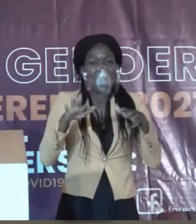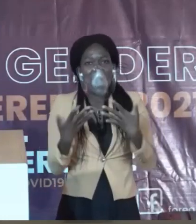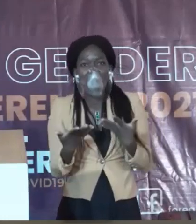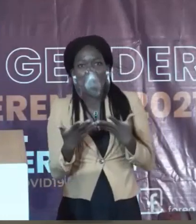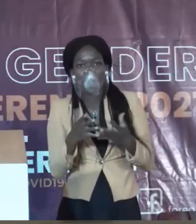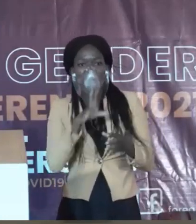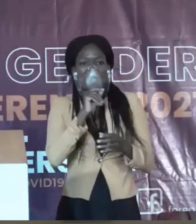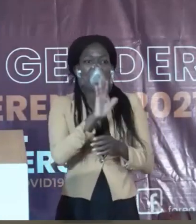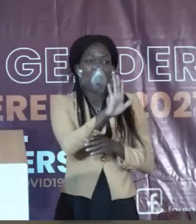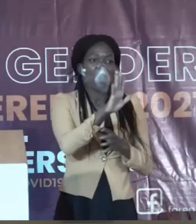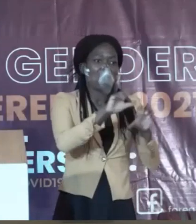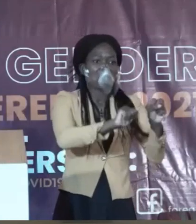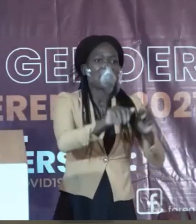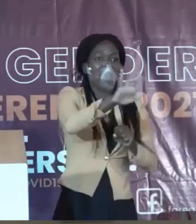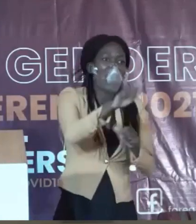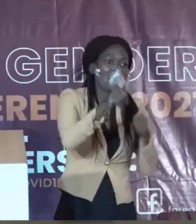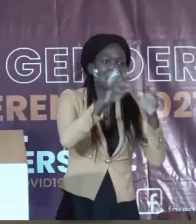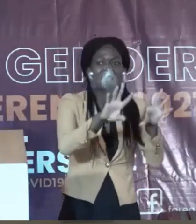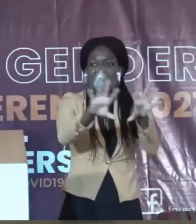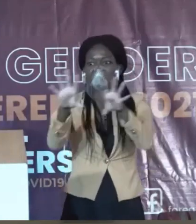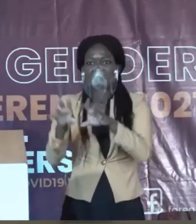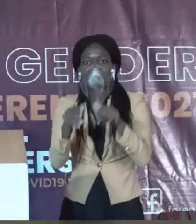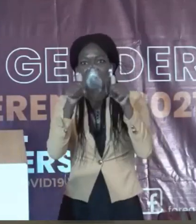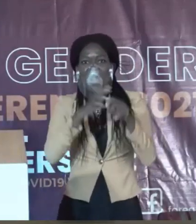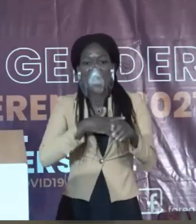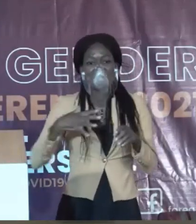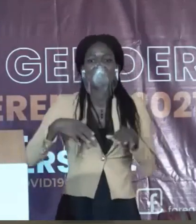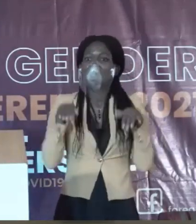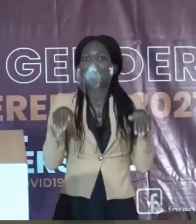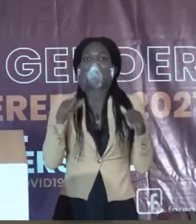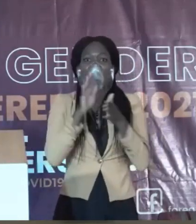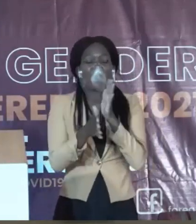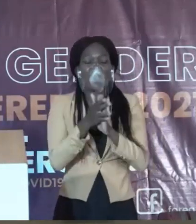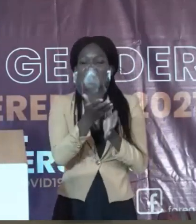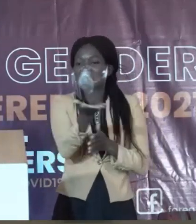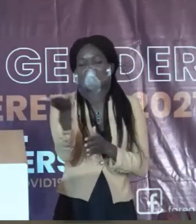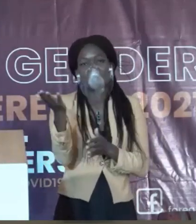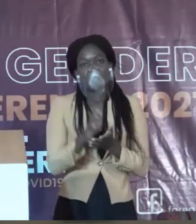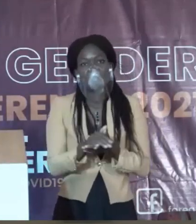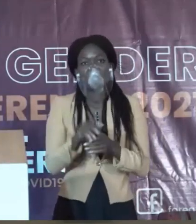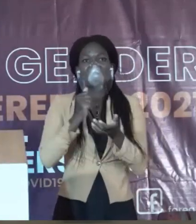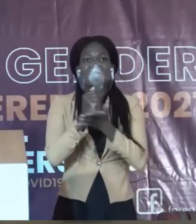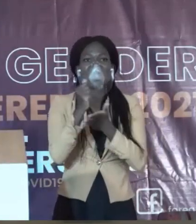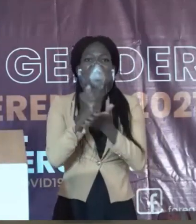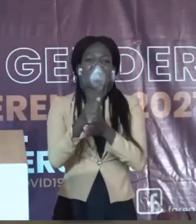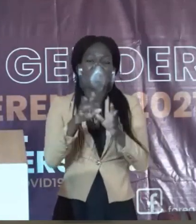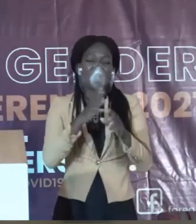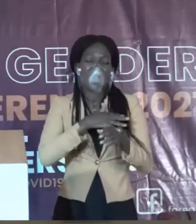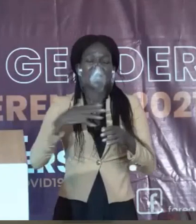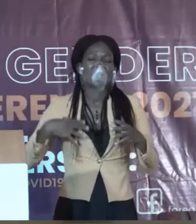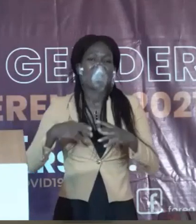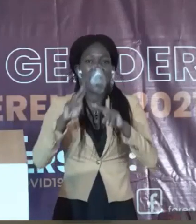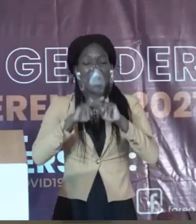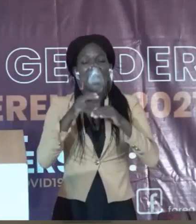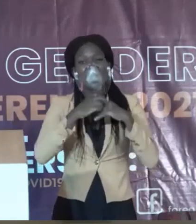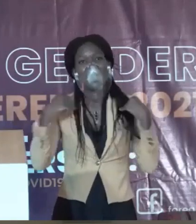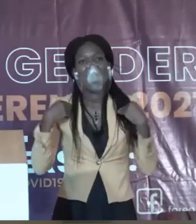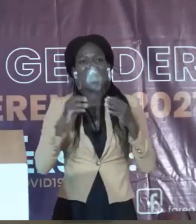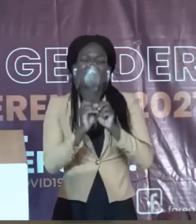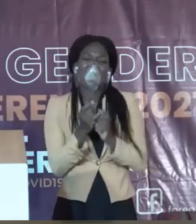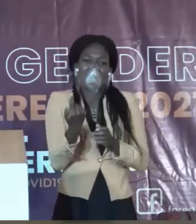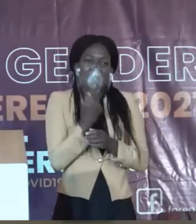affects women and how we can challenge it so that women are liberated and do a right thing for their own